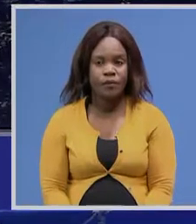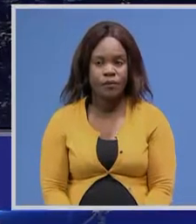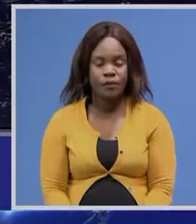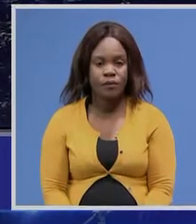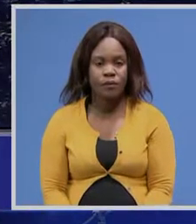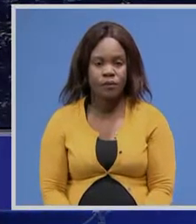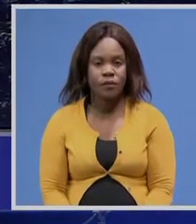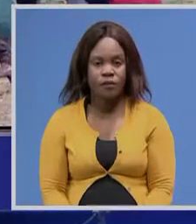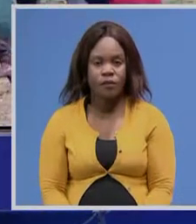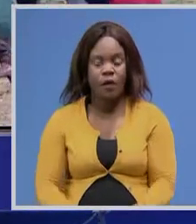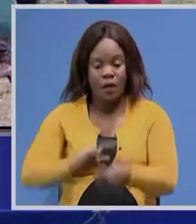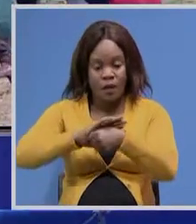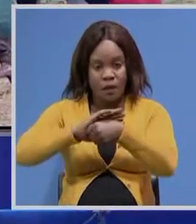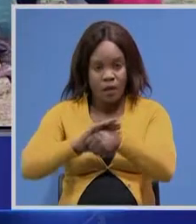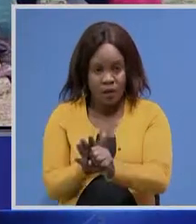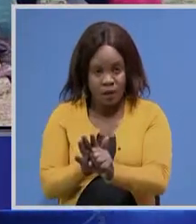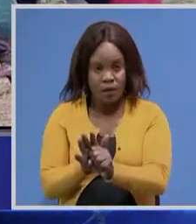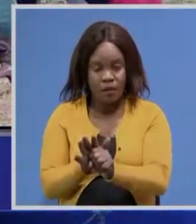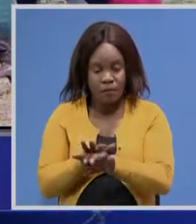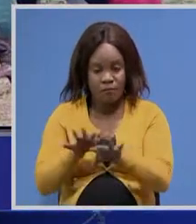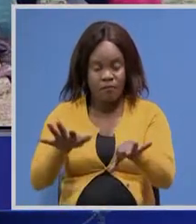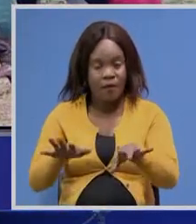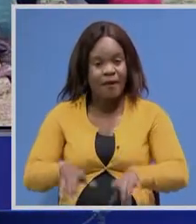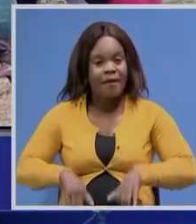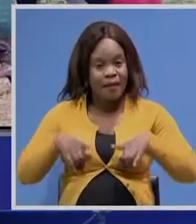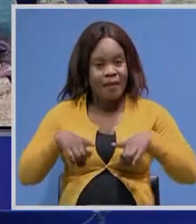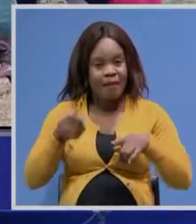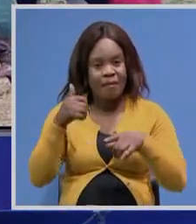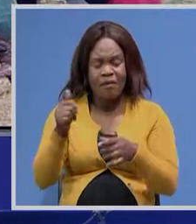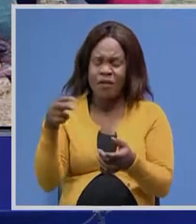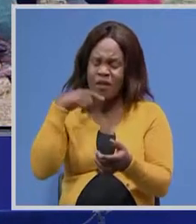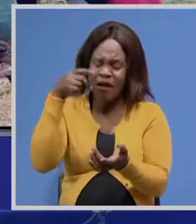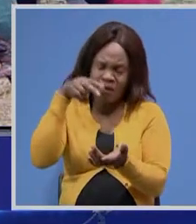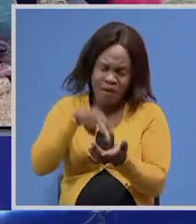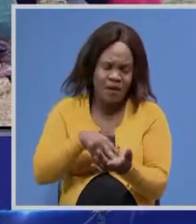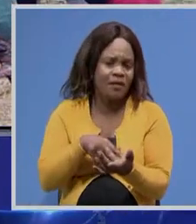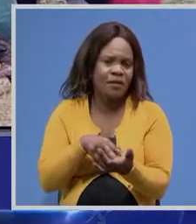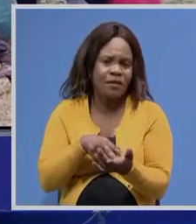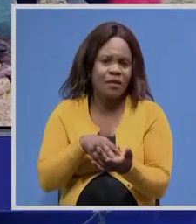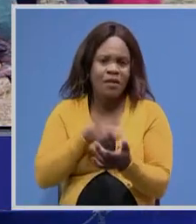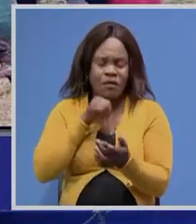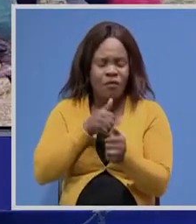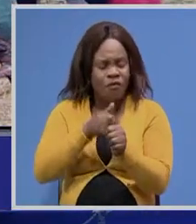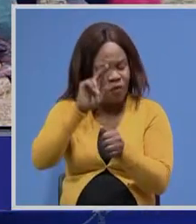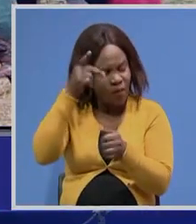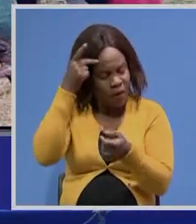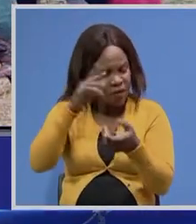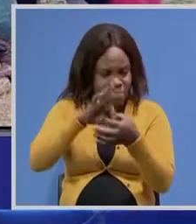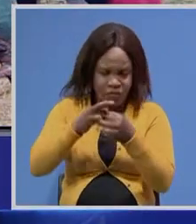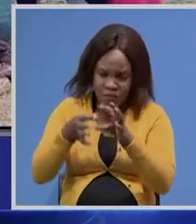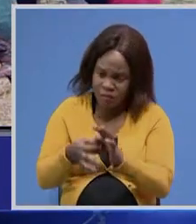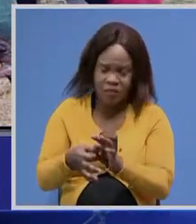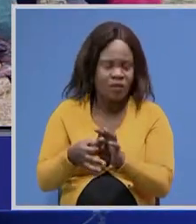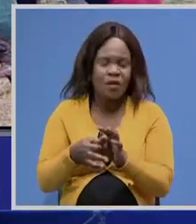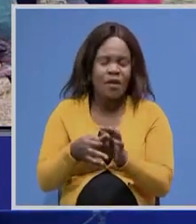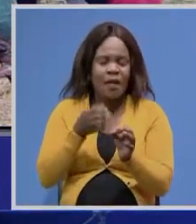and the COVID-19 survivor has called on Zambians to rise above political and religious affiliation to fight the pandemic, which has continued to claim